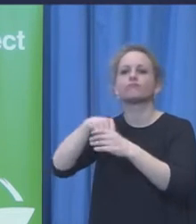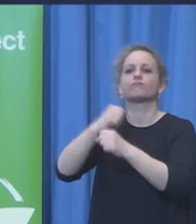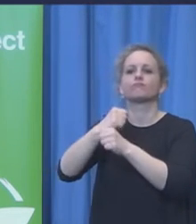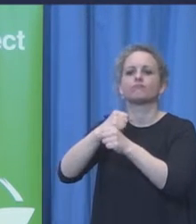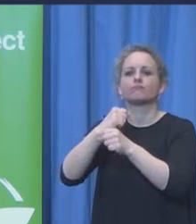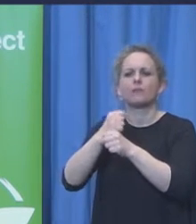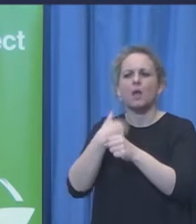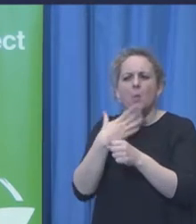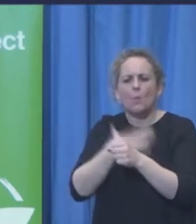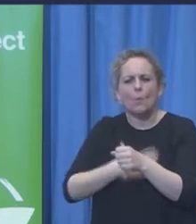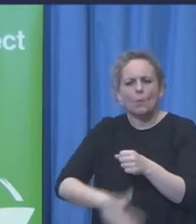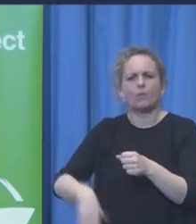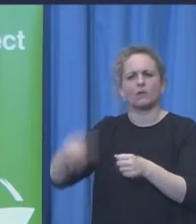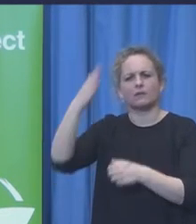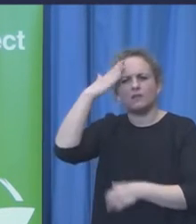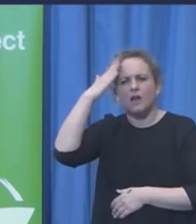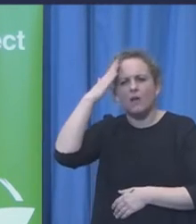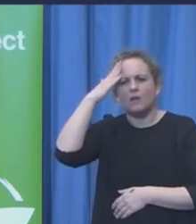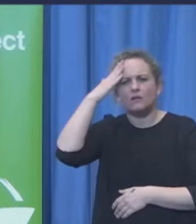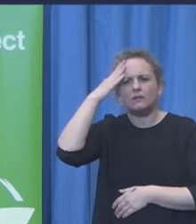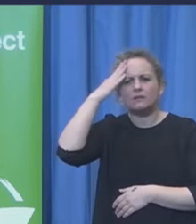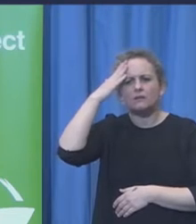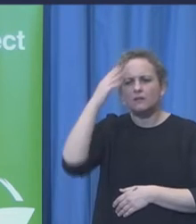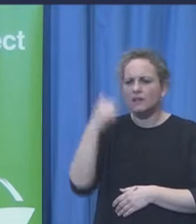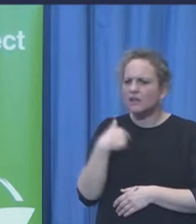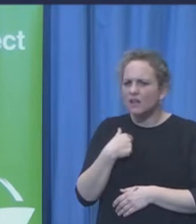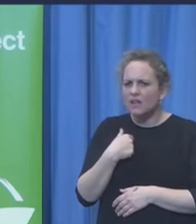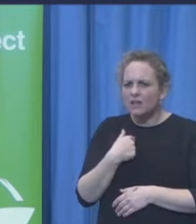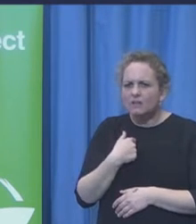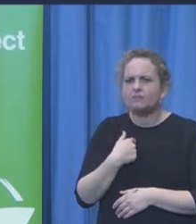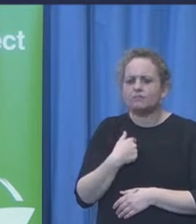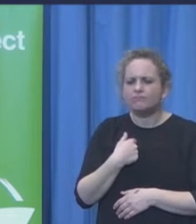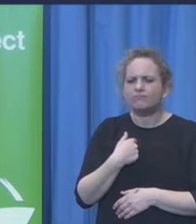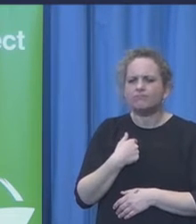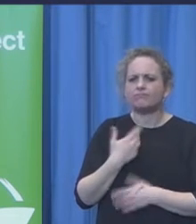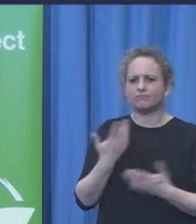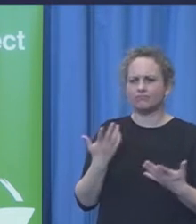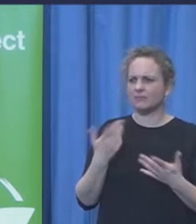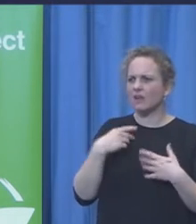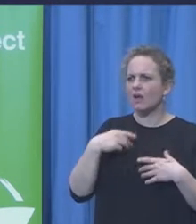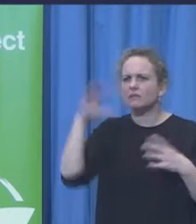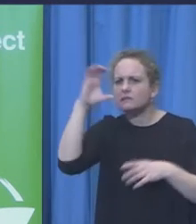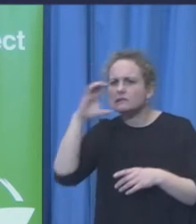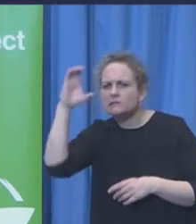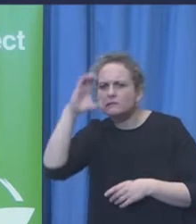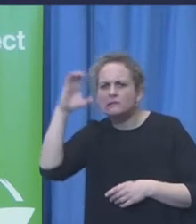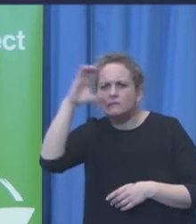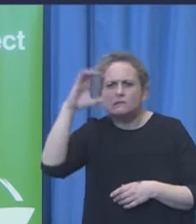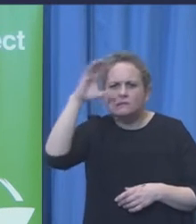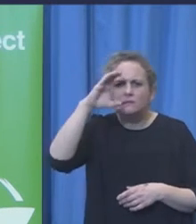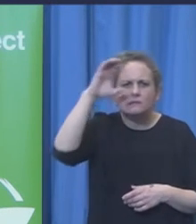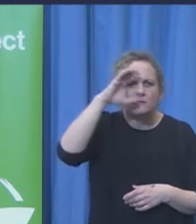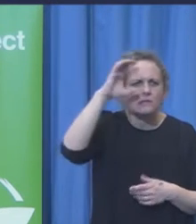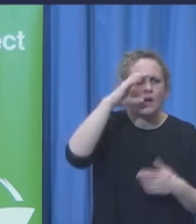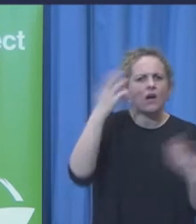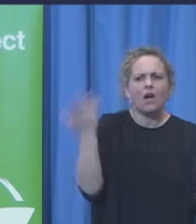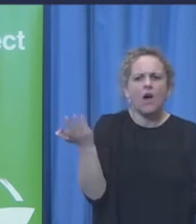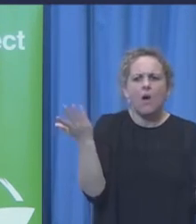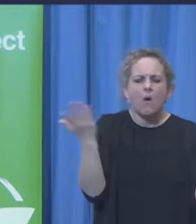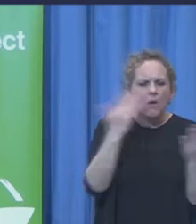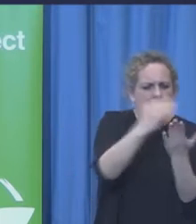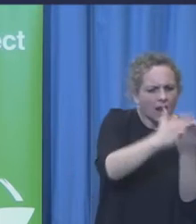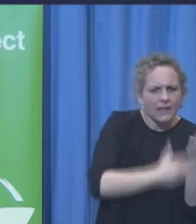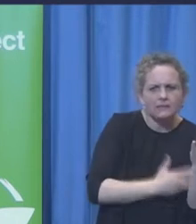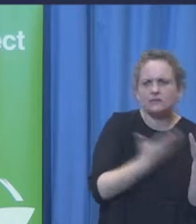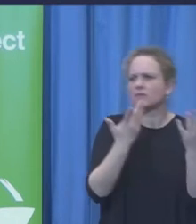that we can't find enough people. The gentleman from behind asked about the connection with the employers.